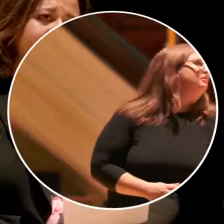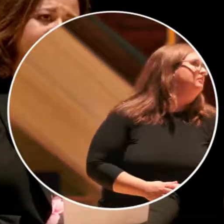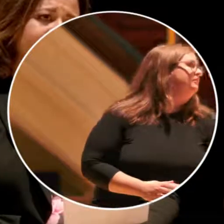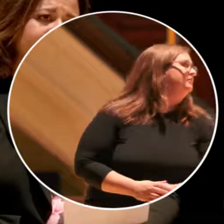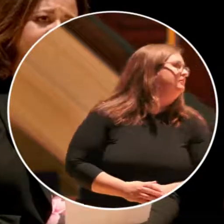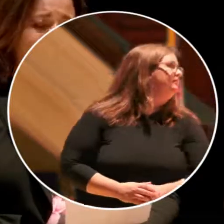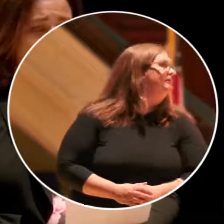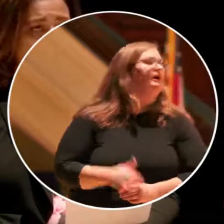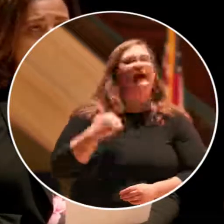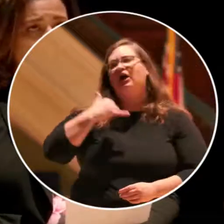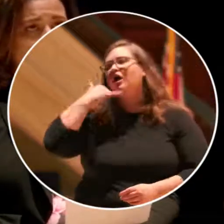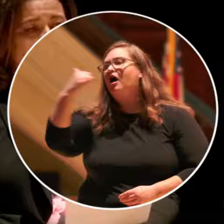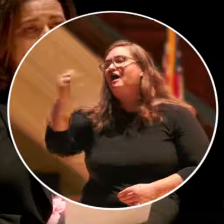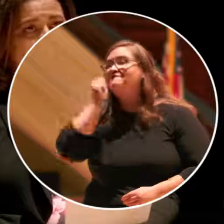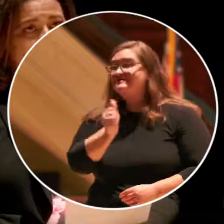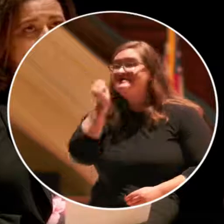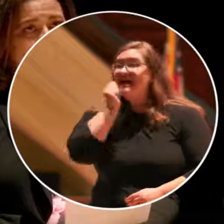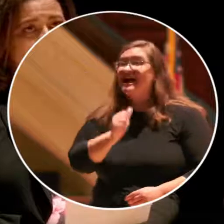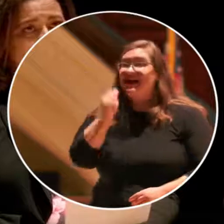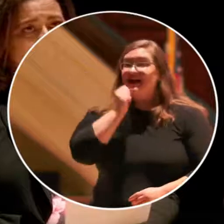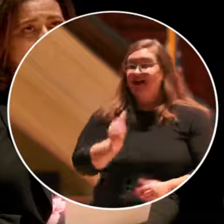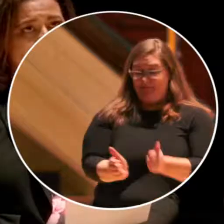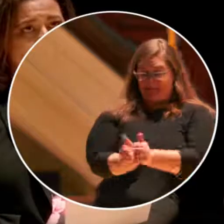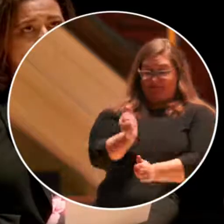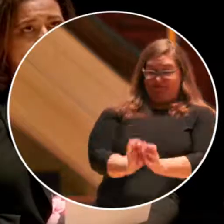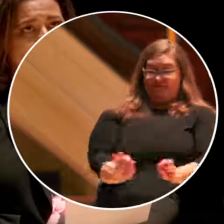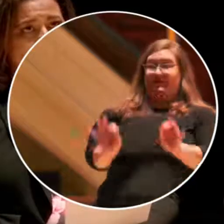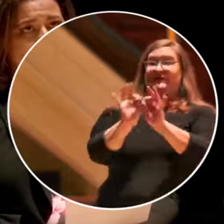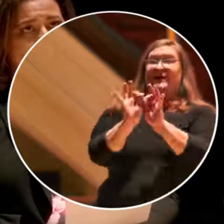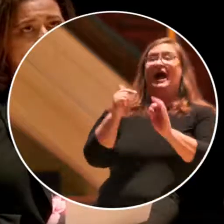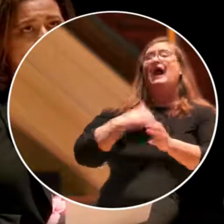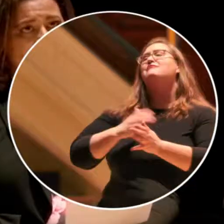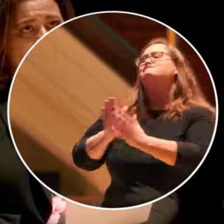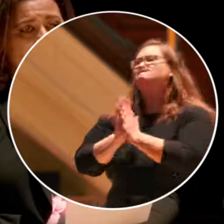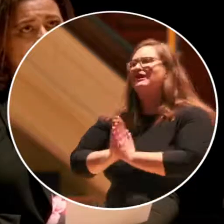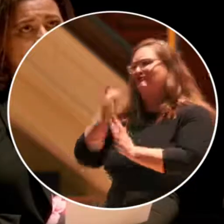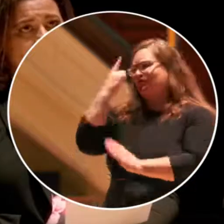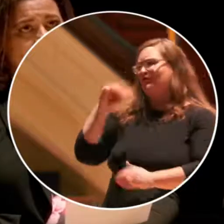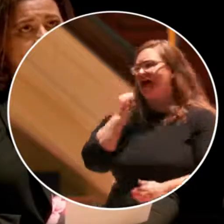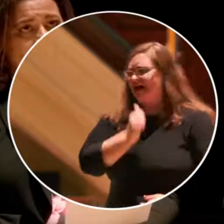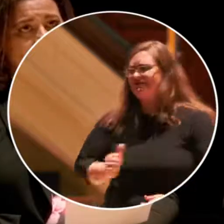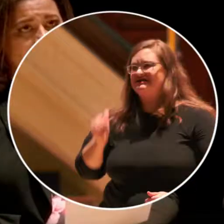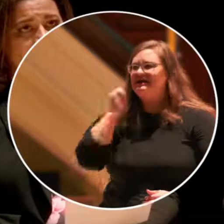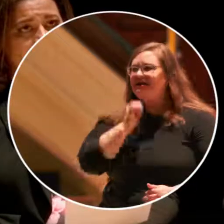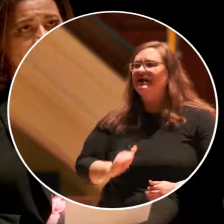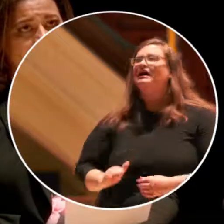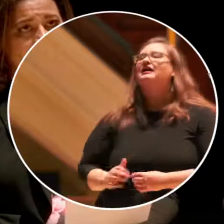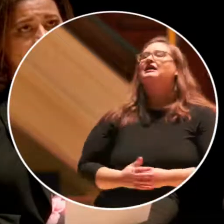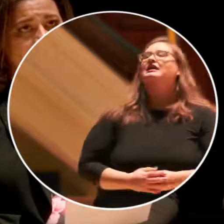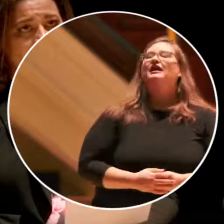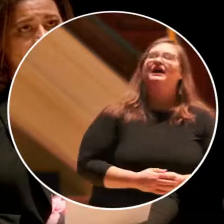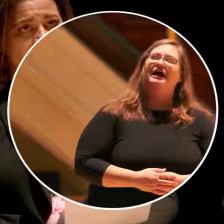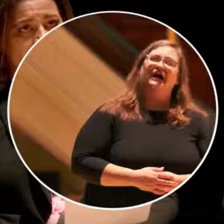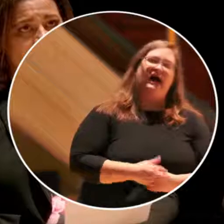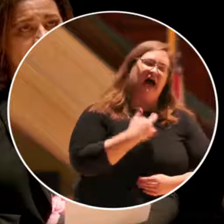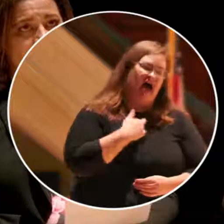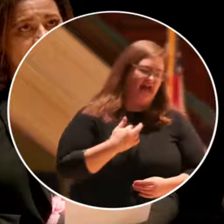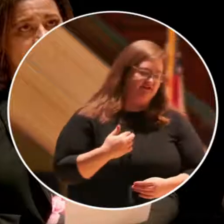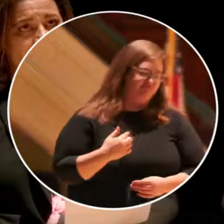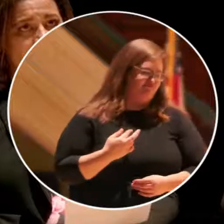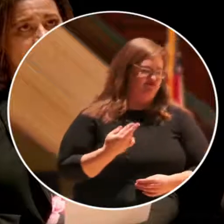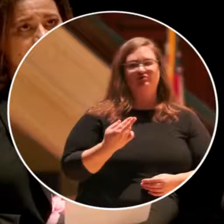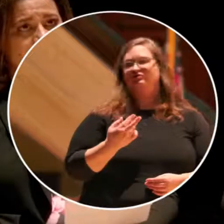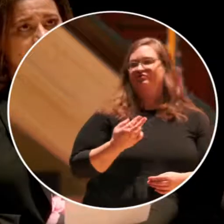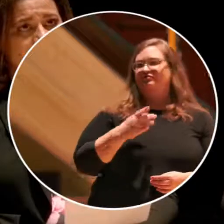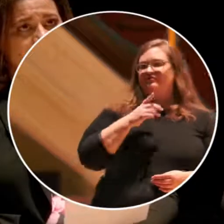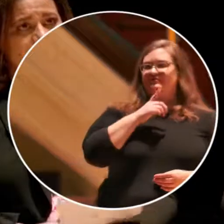I call every day. Most importantly, I pray for you every day. I really try to